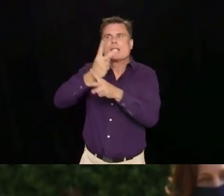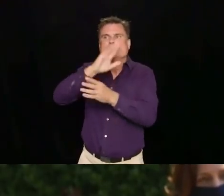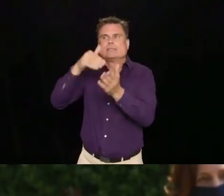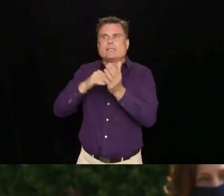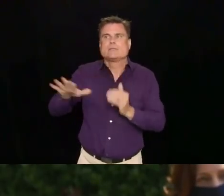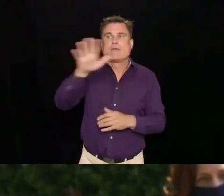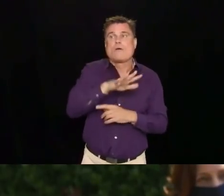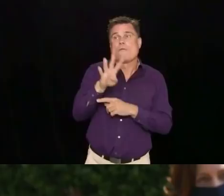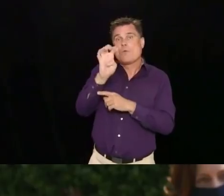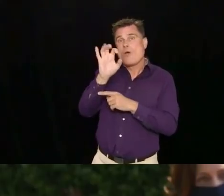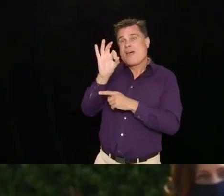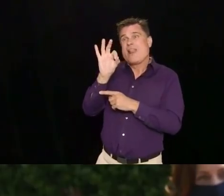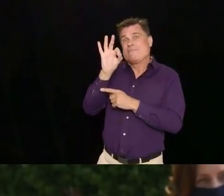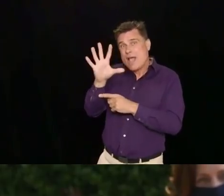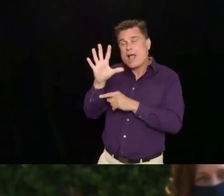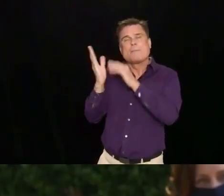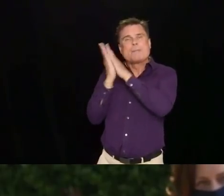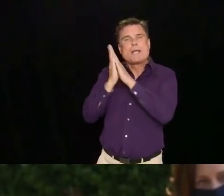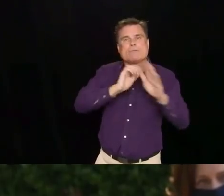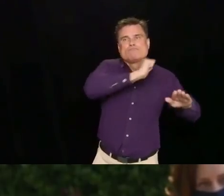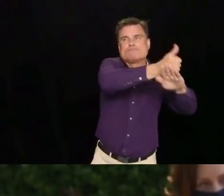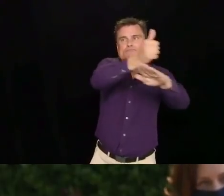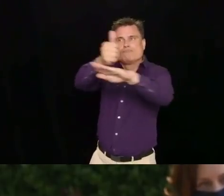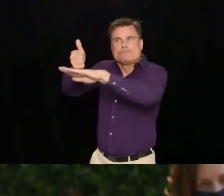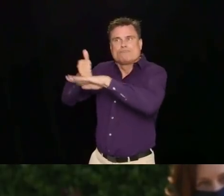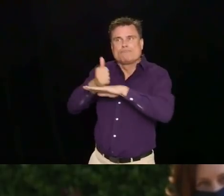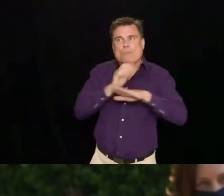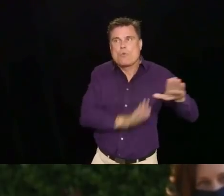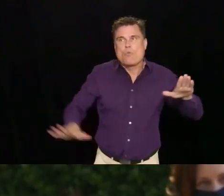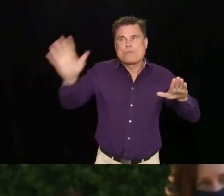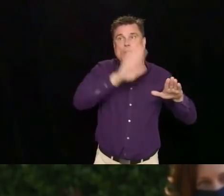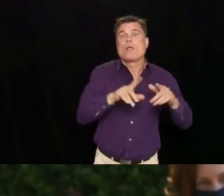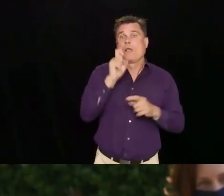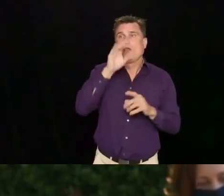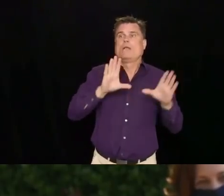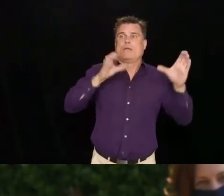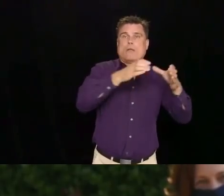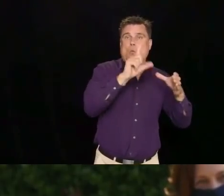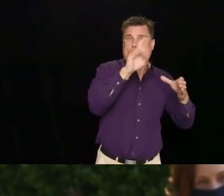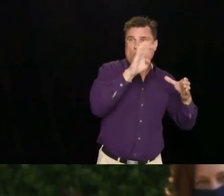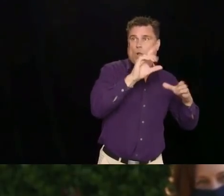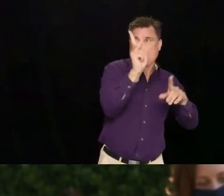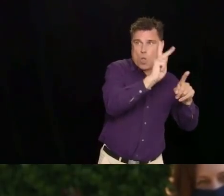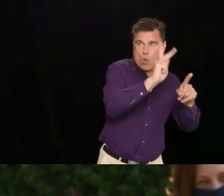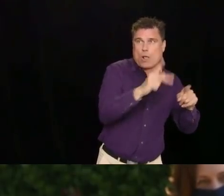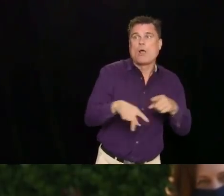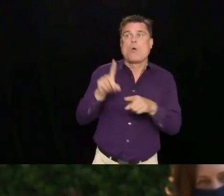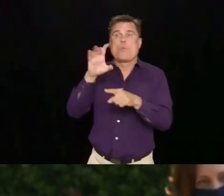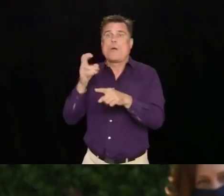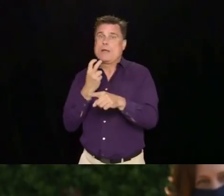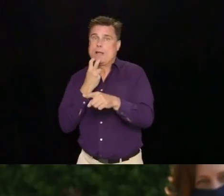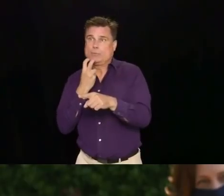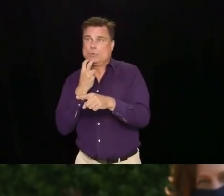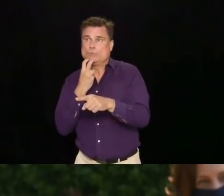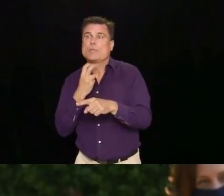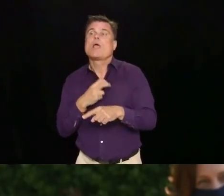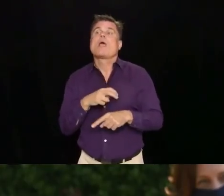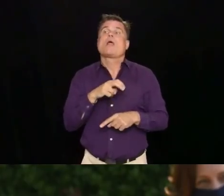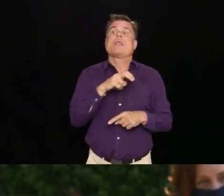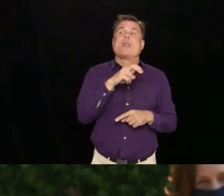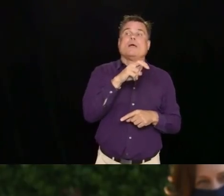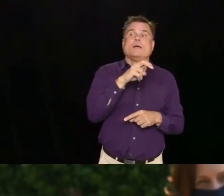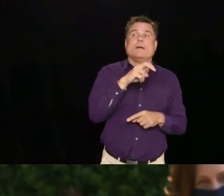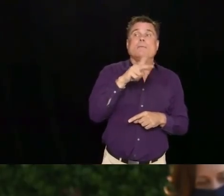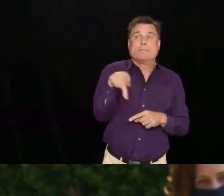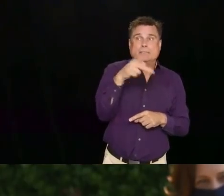495 new long-term care beds. That's 140 beds in Kelowna, that's 100 in Kamloops, that's 90